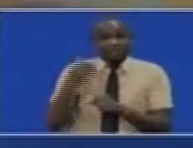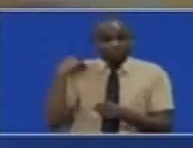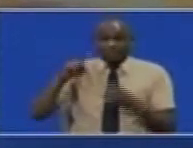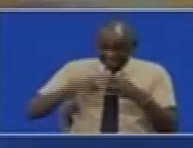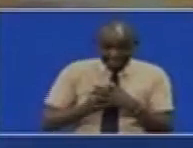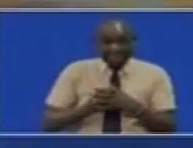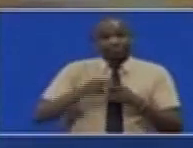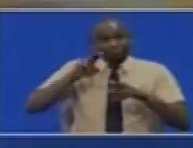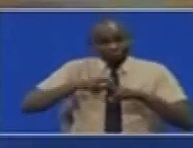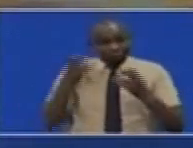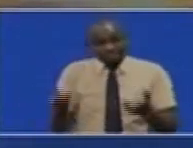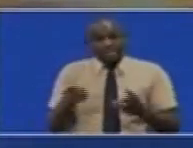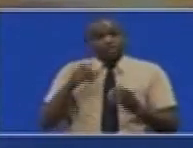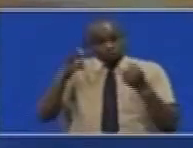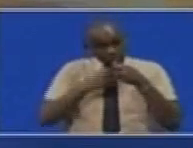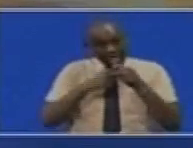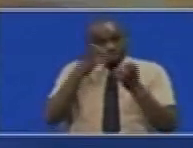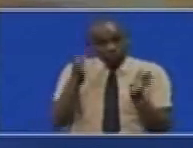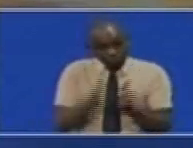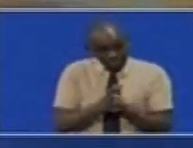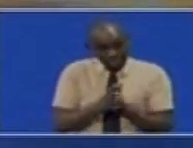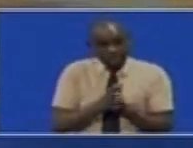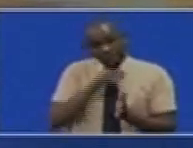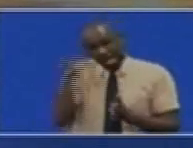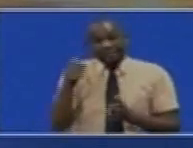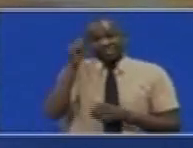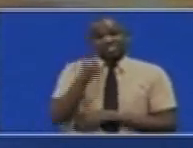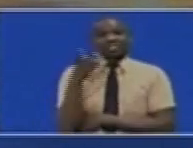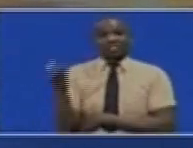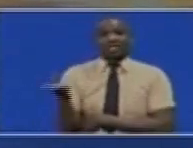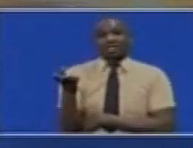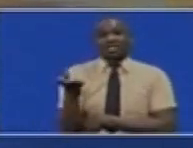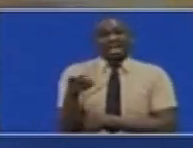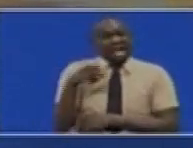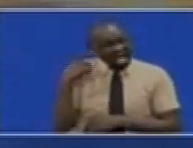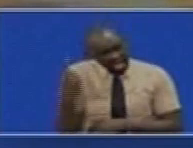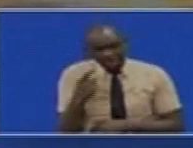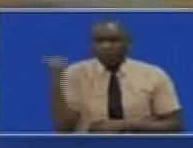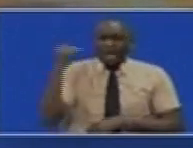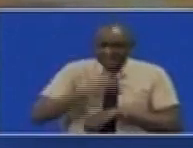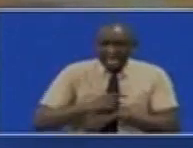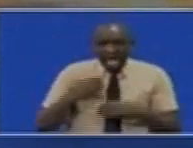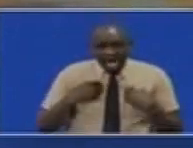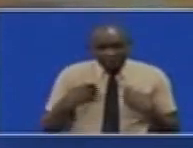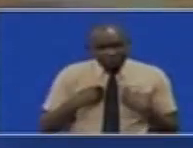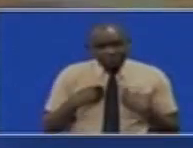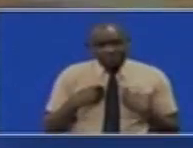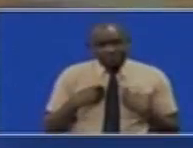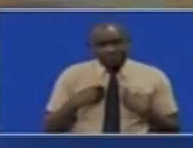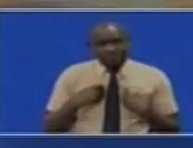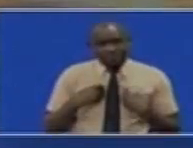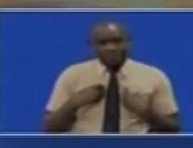started sitting in July with the other judge in the division, there is not a single day that we did not have